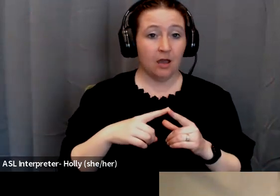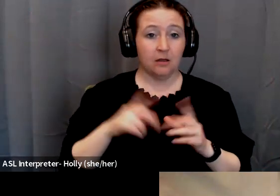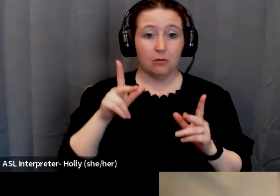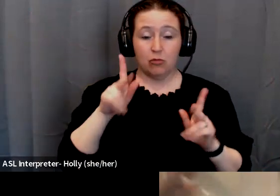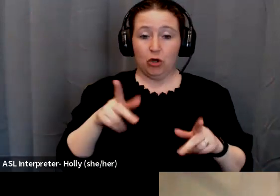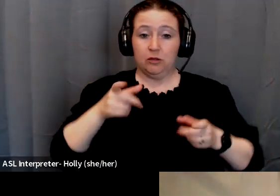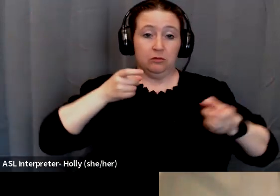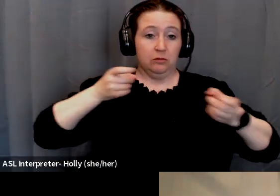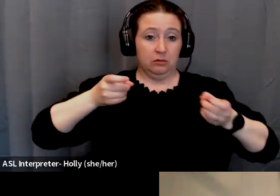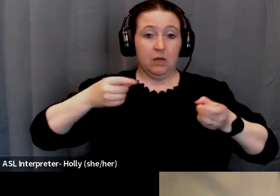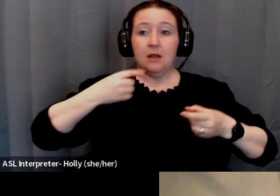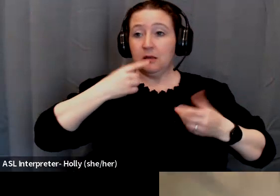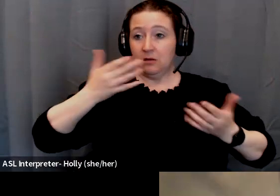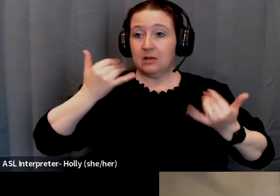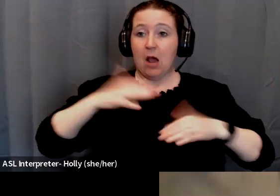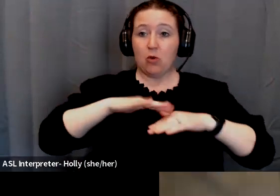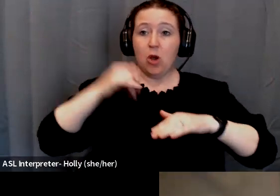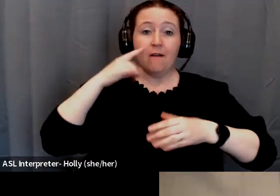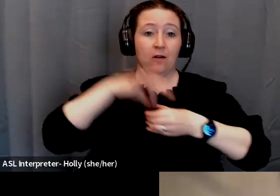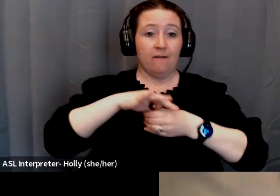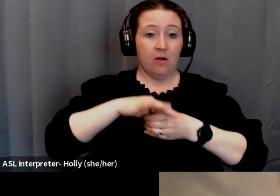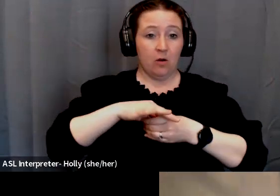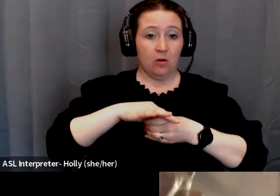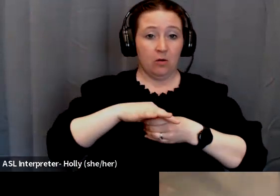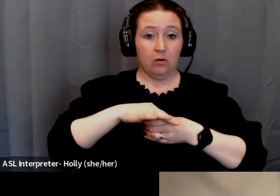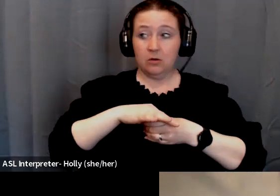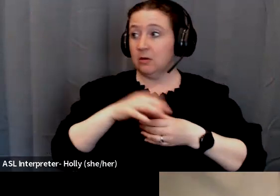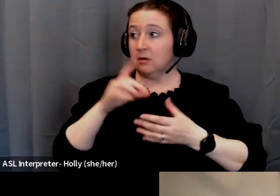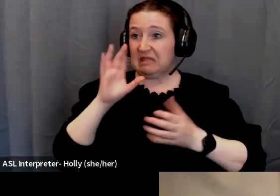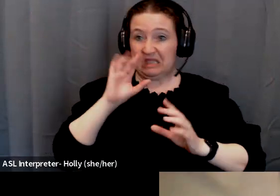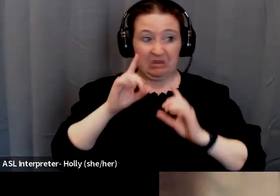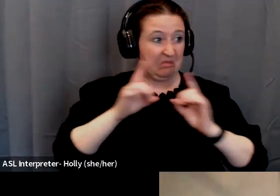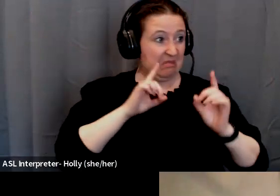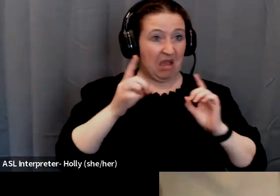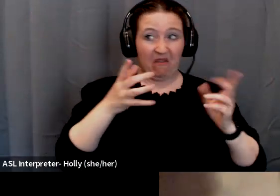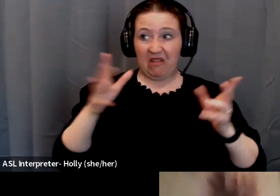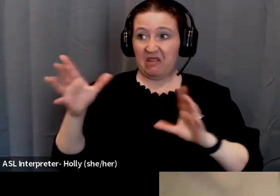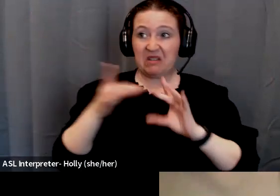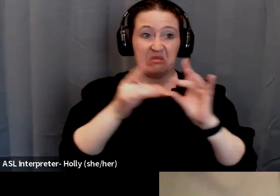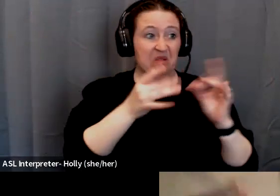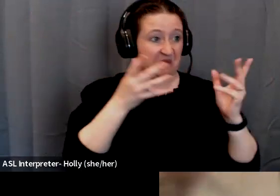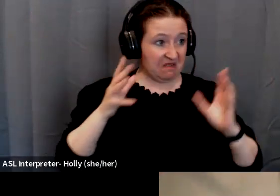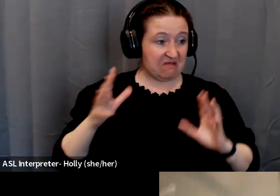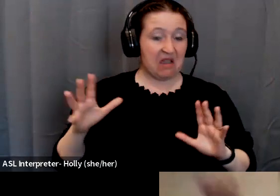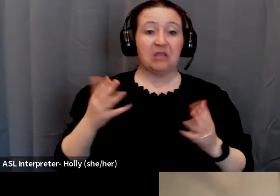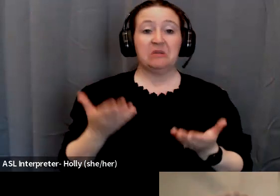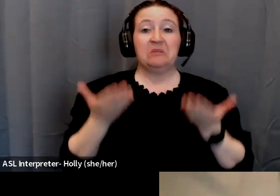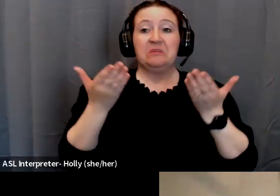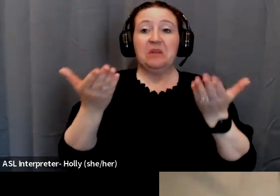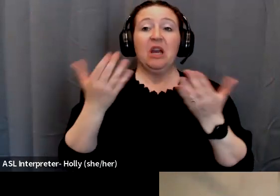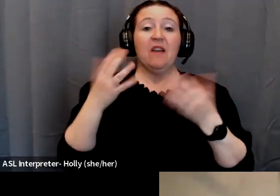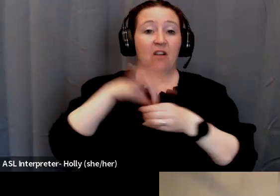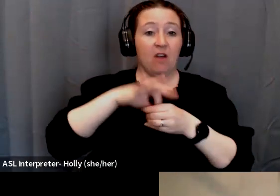charge, says, I'm going to call for the vote. Looks to me like debate is over. I'm going to call for the vote. Now, again, if you want that to happen